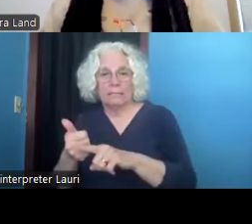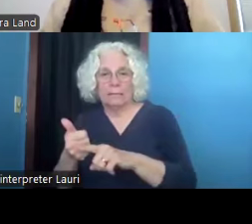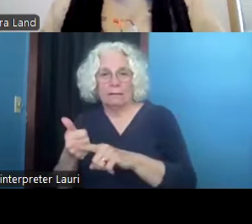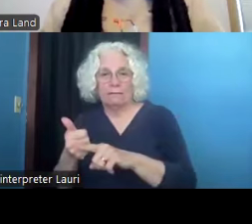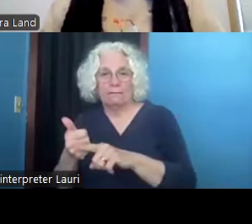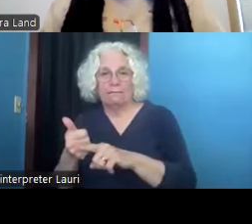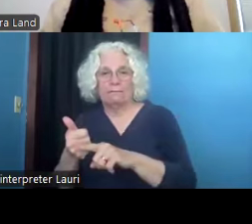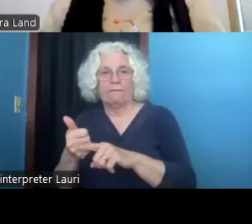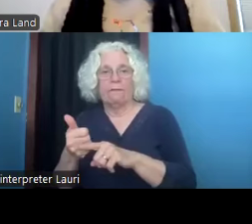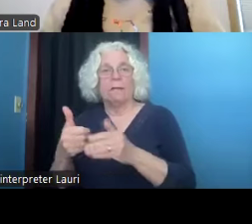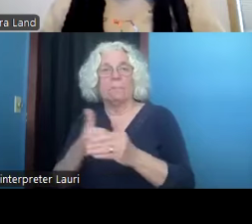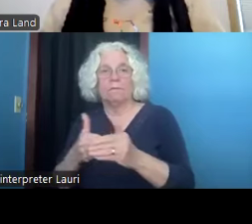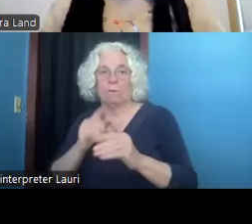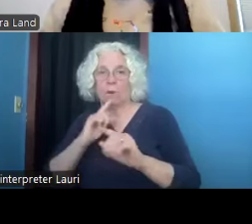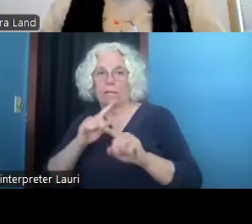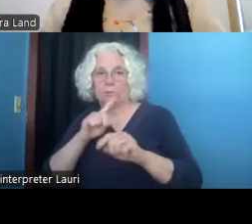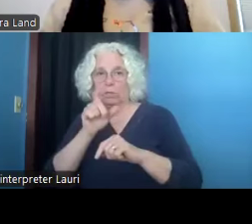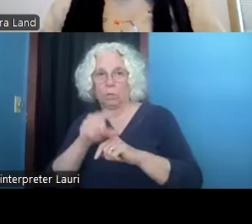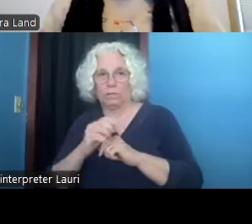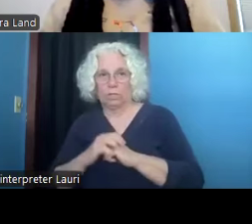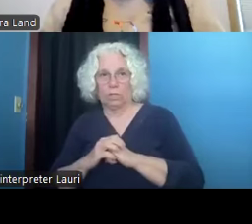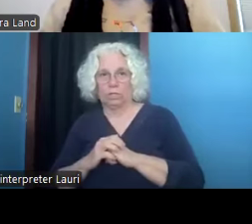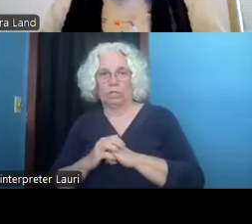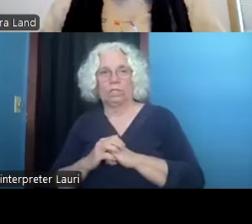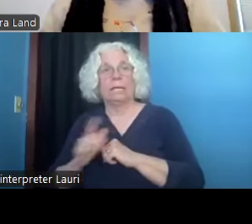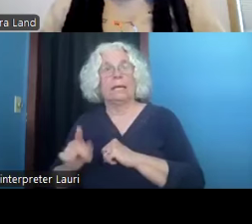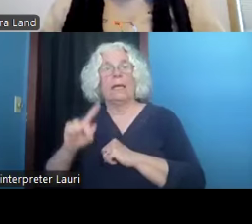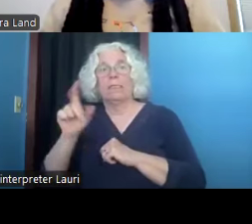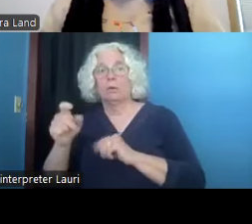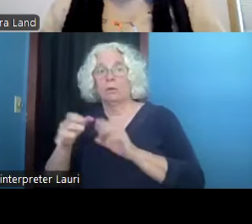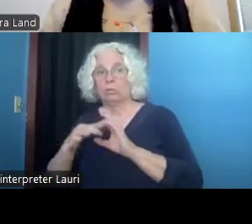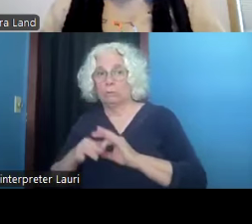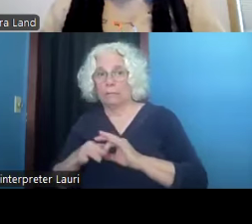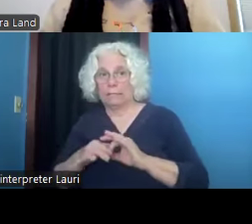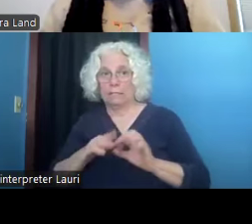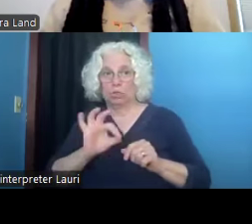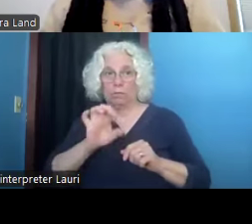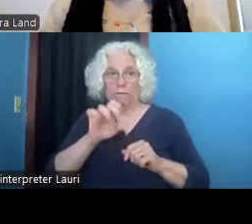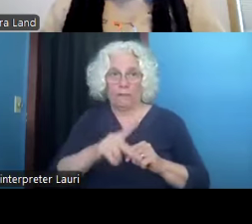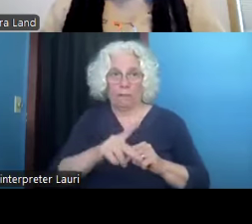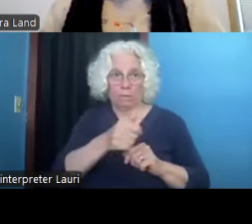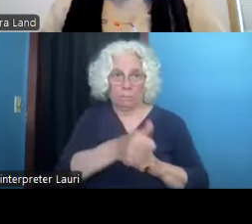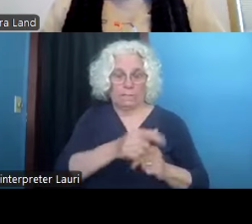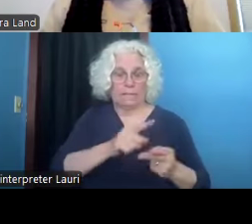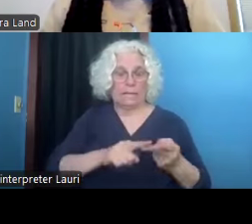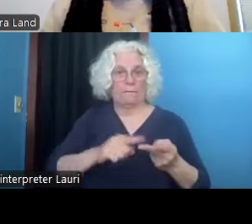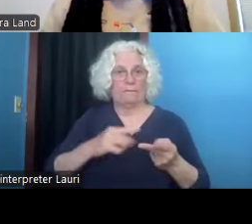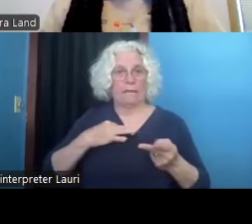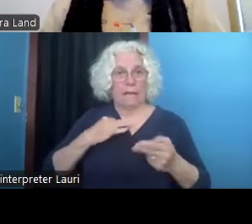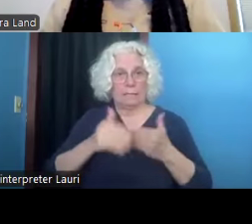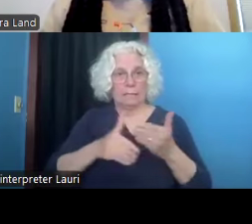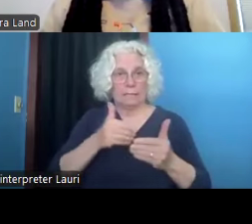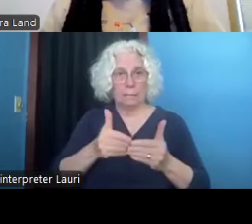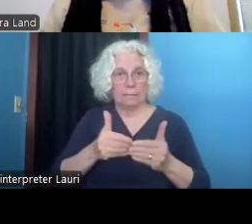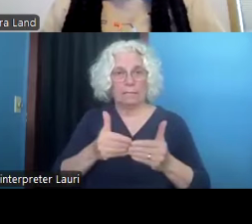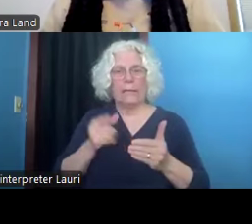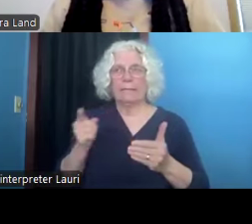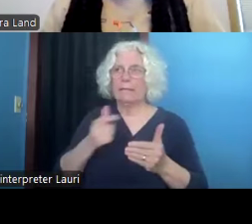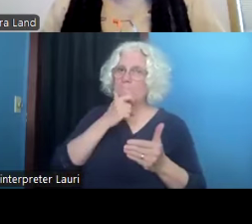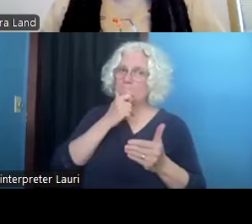We will do our best to answer questions about the fellowship, the application process, and hopefully further inform your decision on whether to